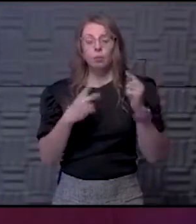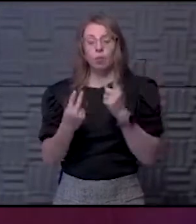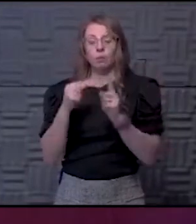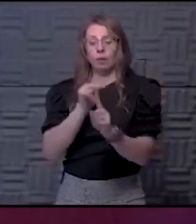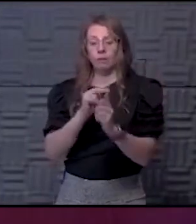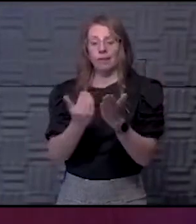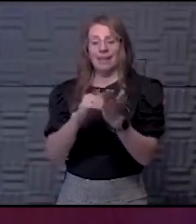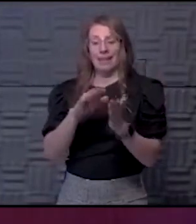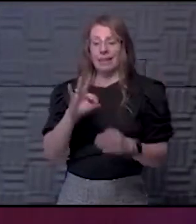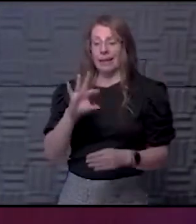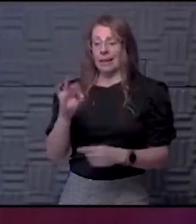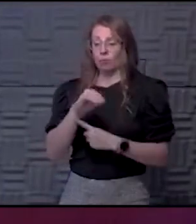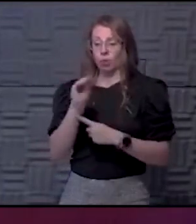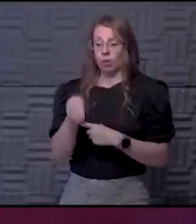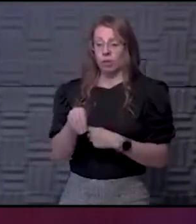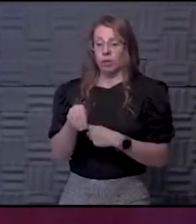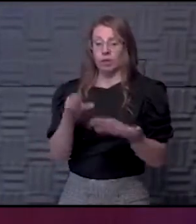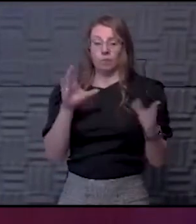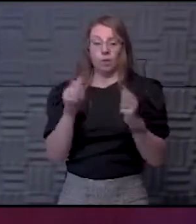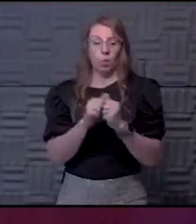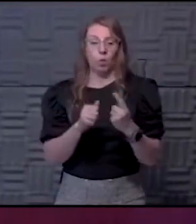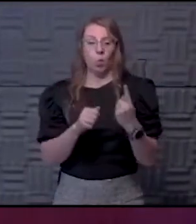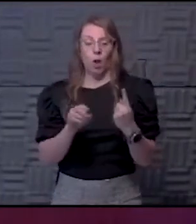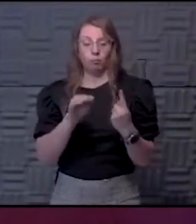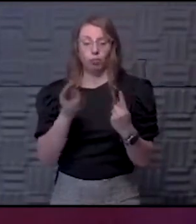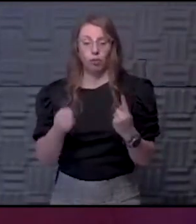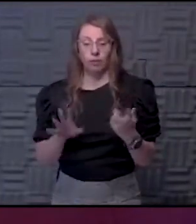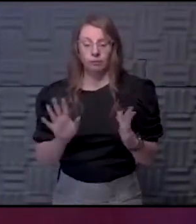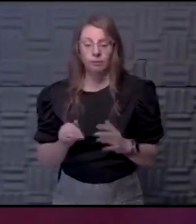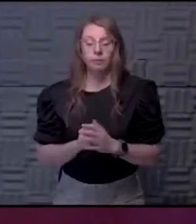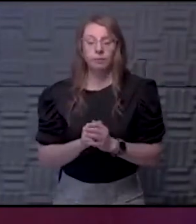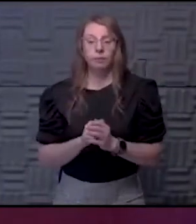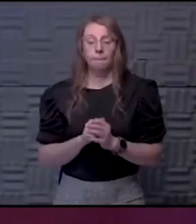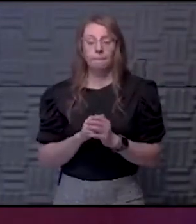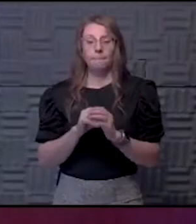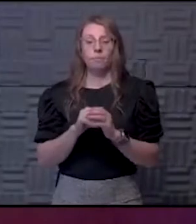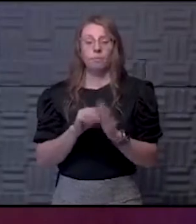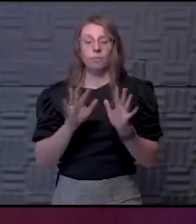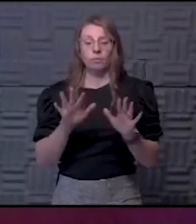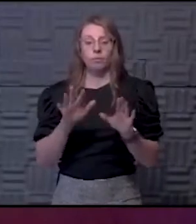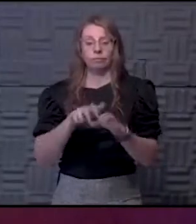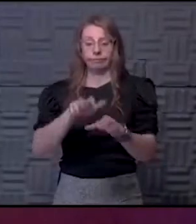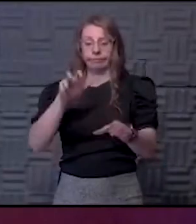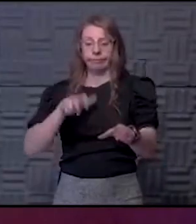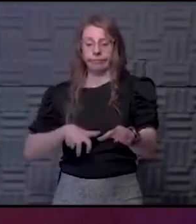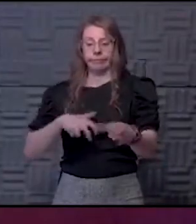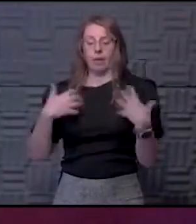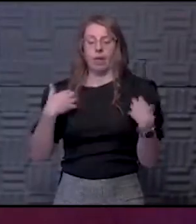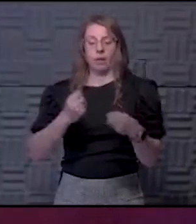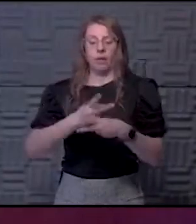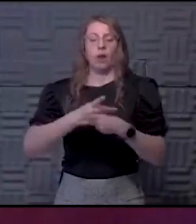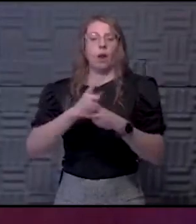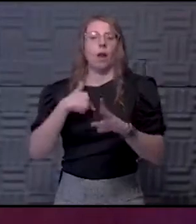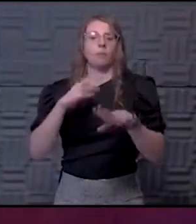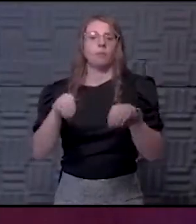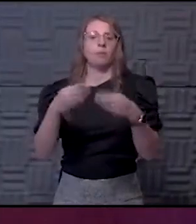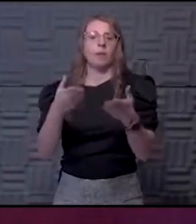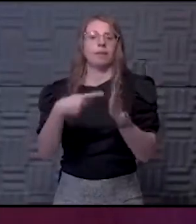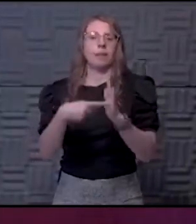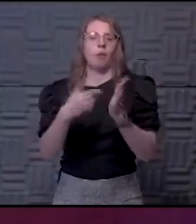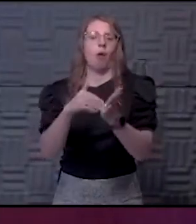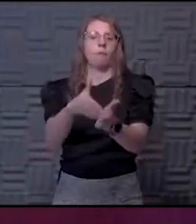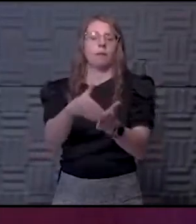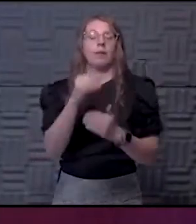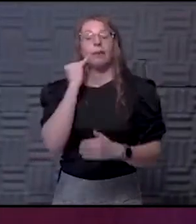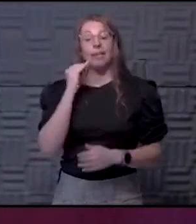the 99% versus 1% side, let's take it out of healthcare for a minute. I use this example often.